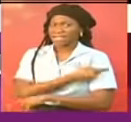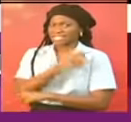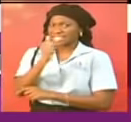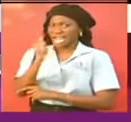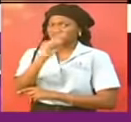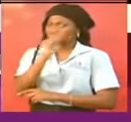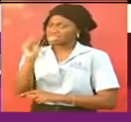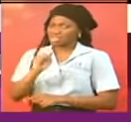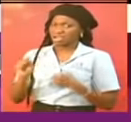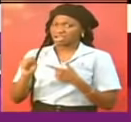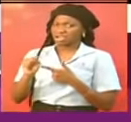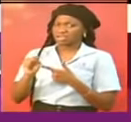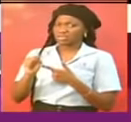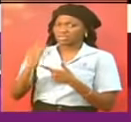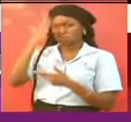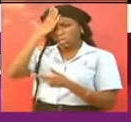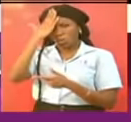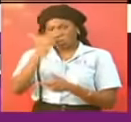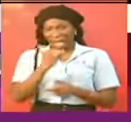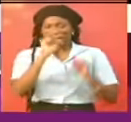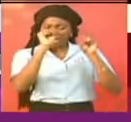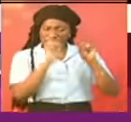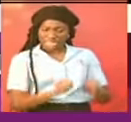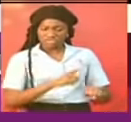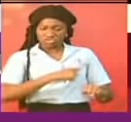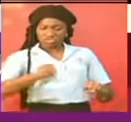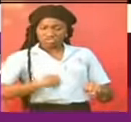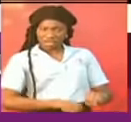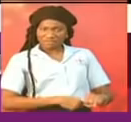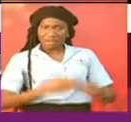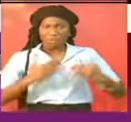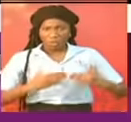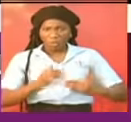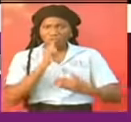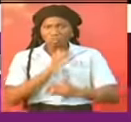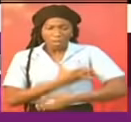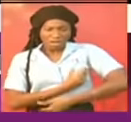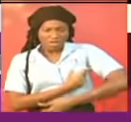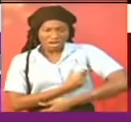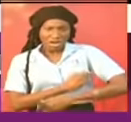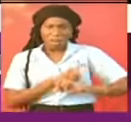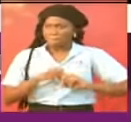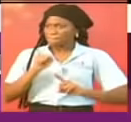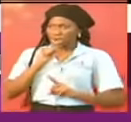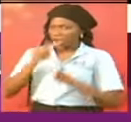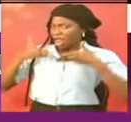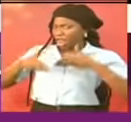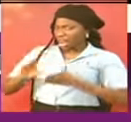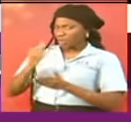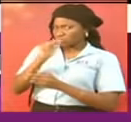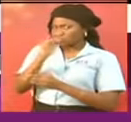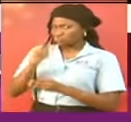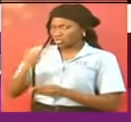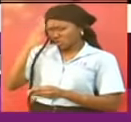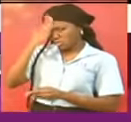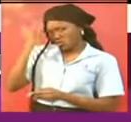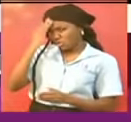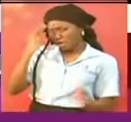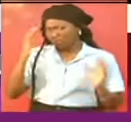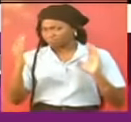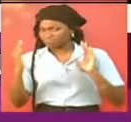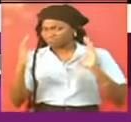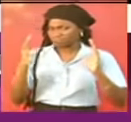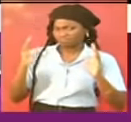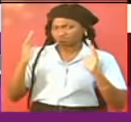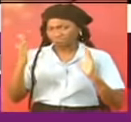factors surrounding Sinopharm and not AstraZeneca were deemed safe for breastfeeding when compared to AstraZeneca.